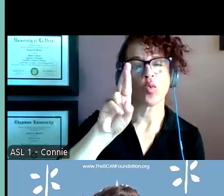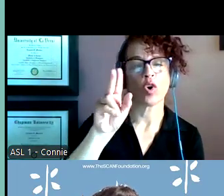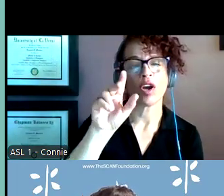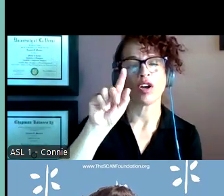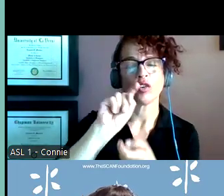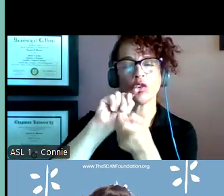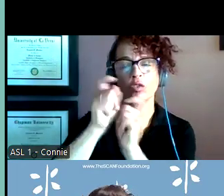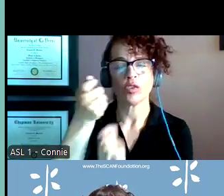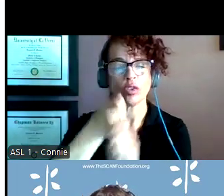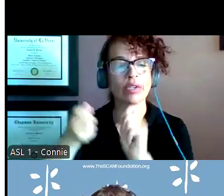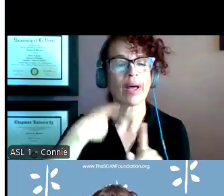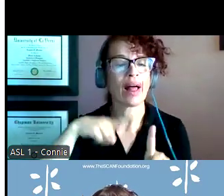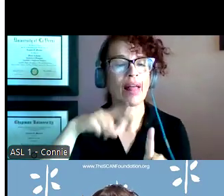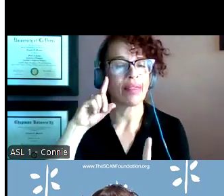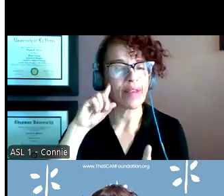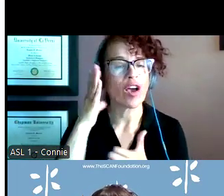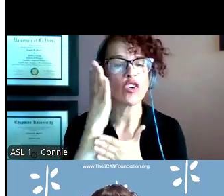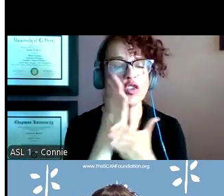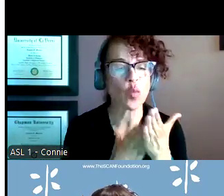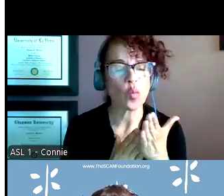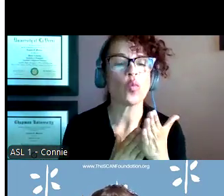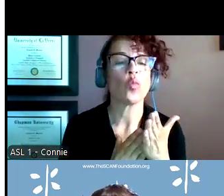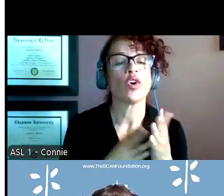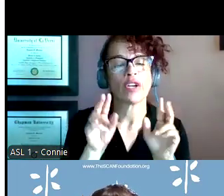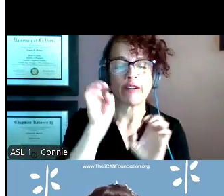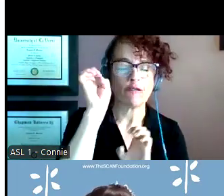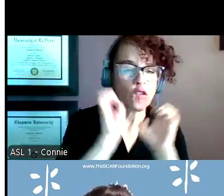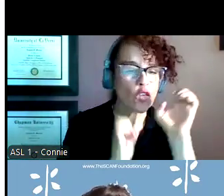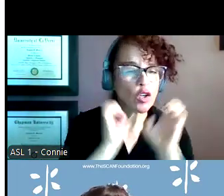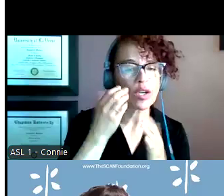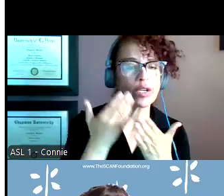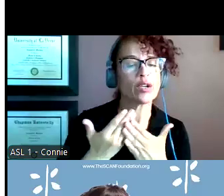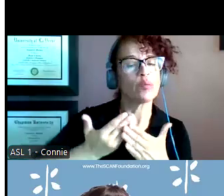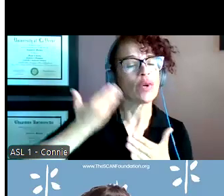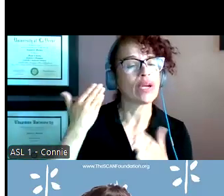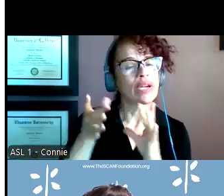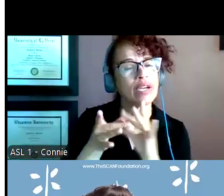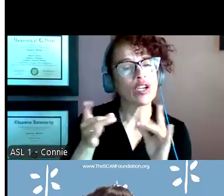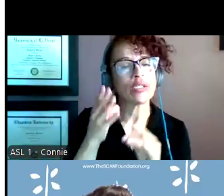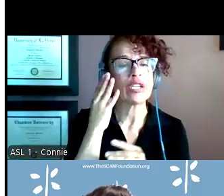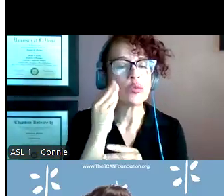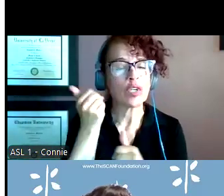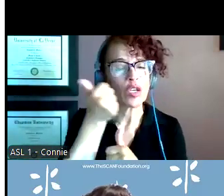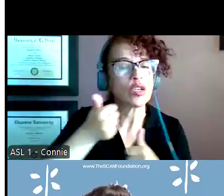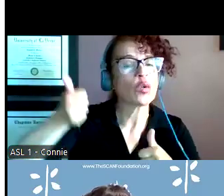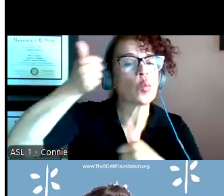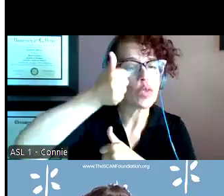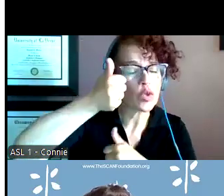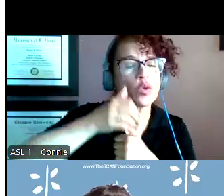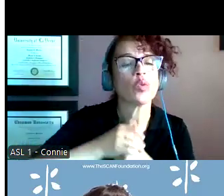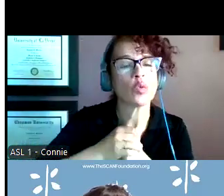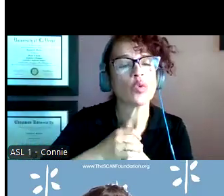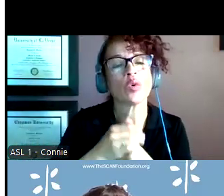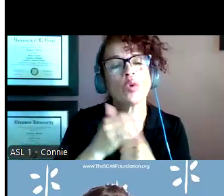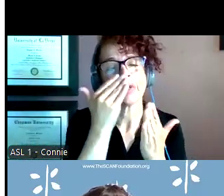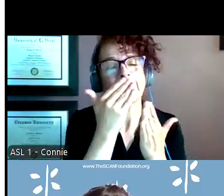really stems from, again, some of the evaluations of previous carbon experiences, but I think the